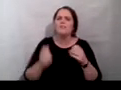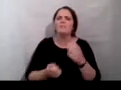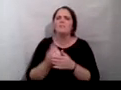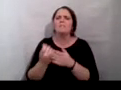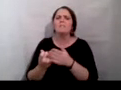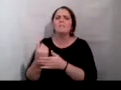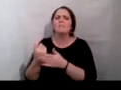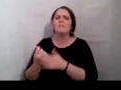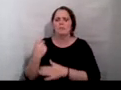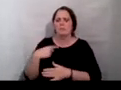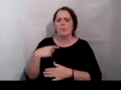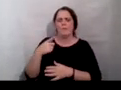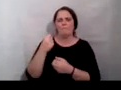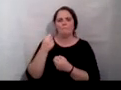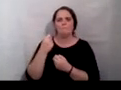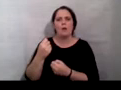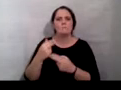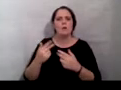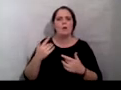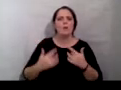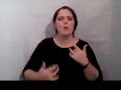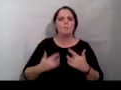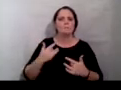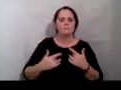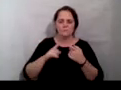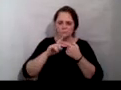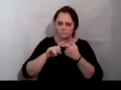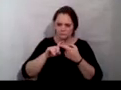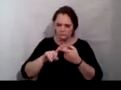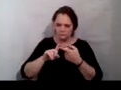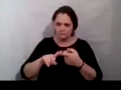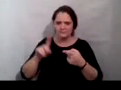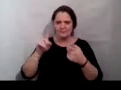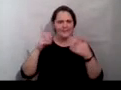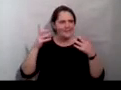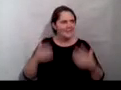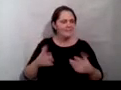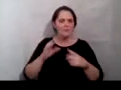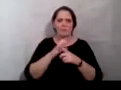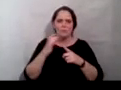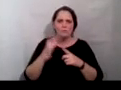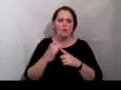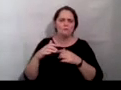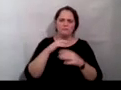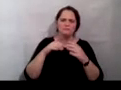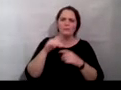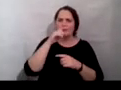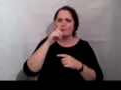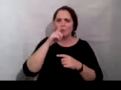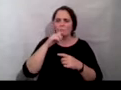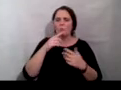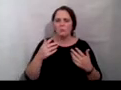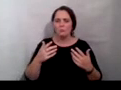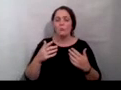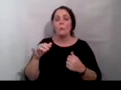environment has in trying to vie for survival in a really heavily cultivated time, or when it was